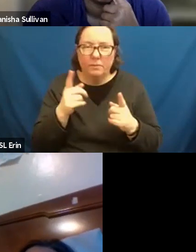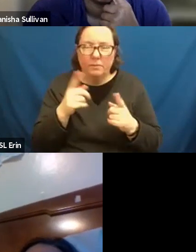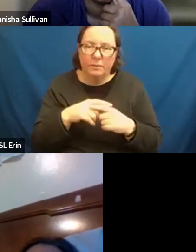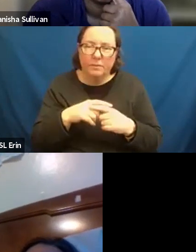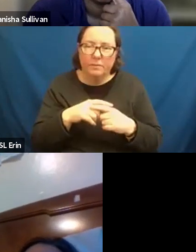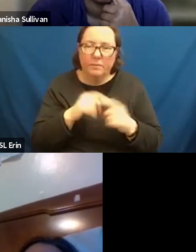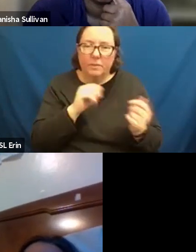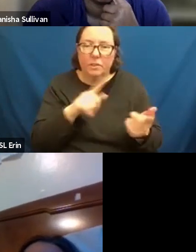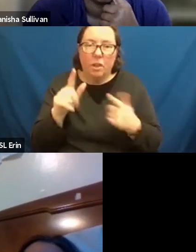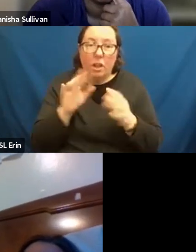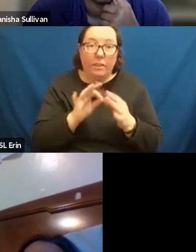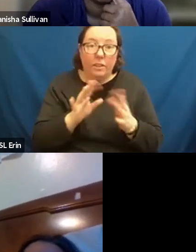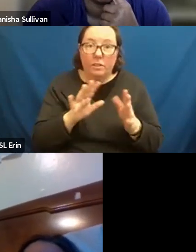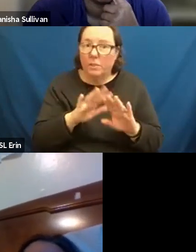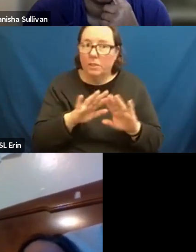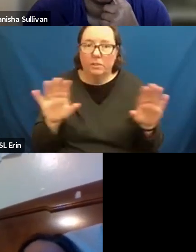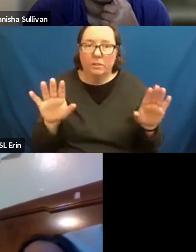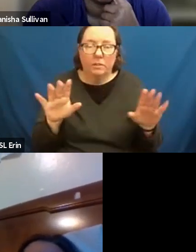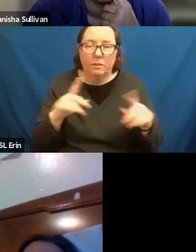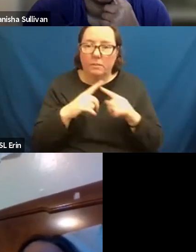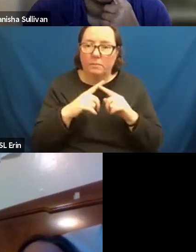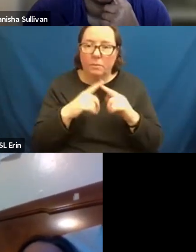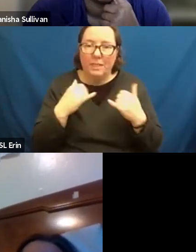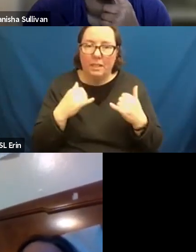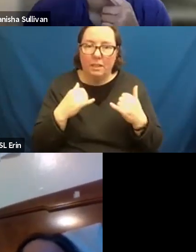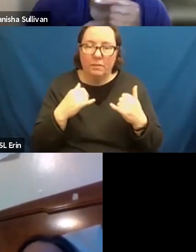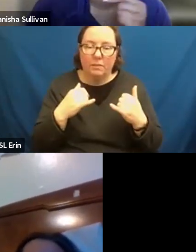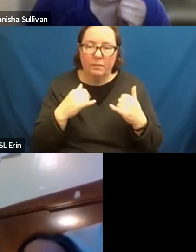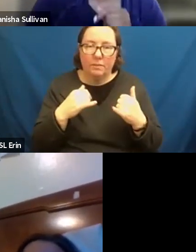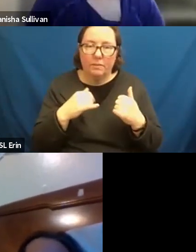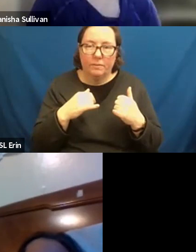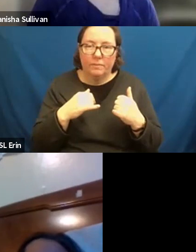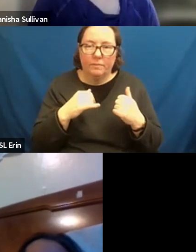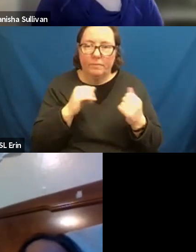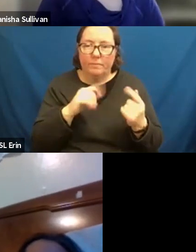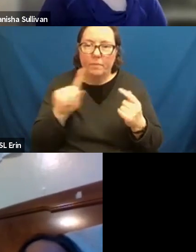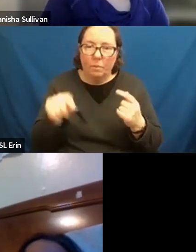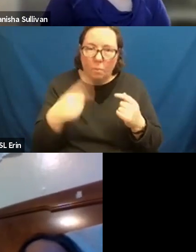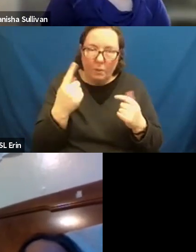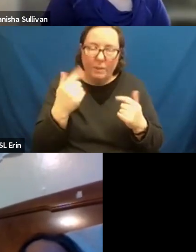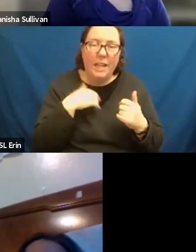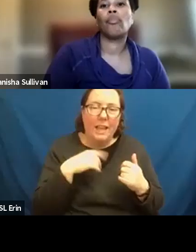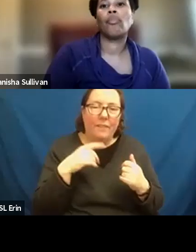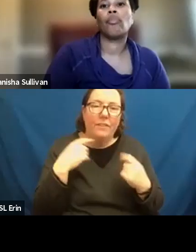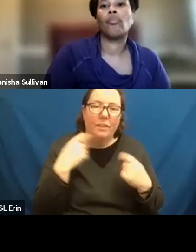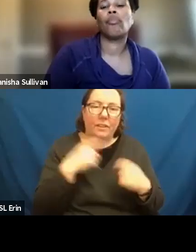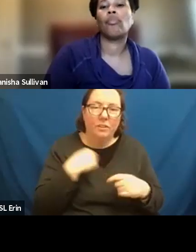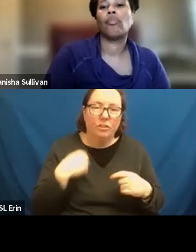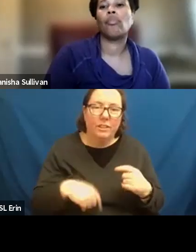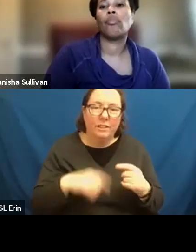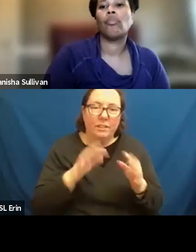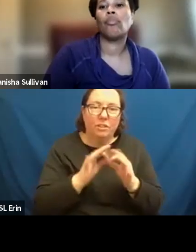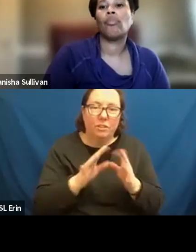All the interpreters are going to be on mute now, and we are only going to have the Mandarin